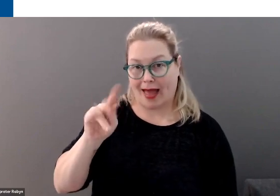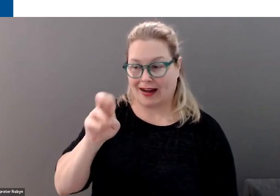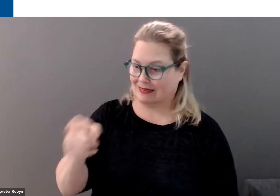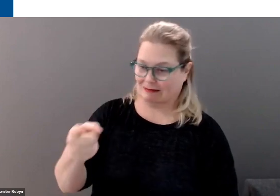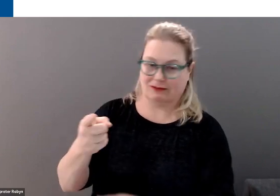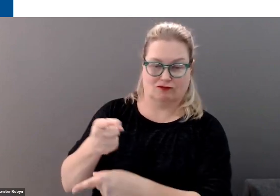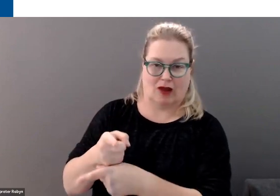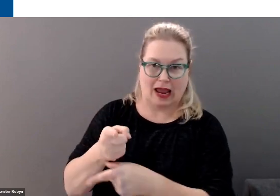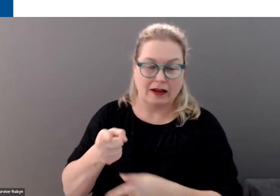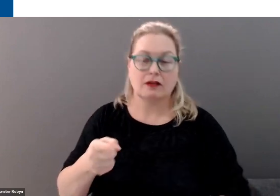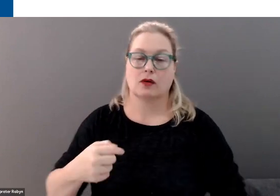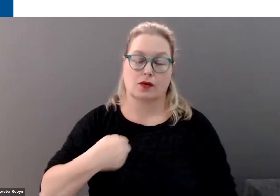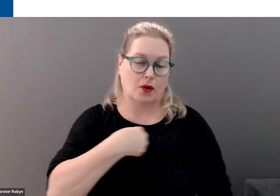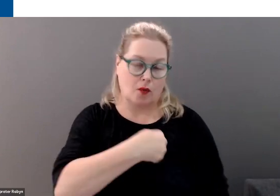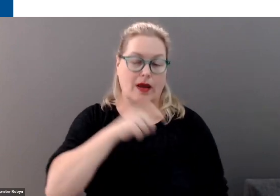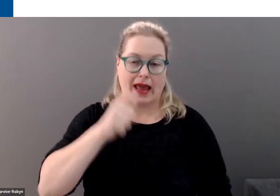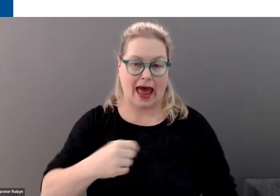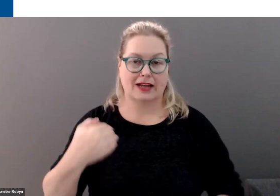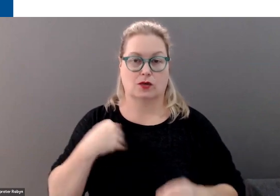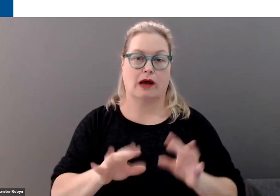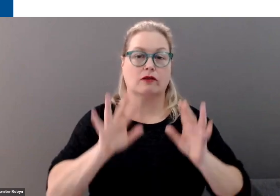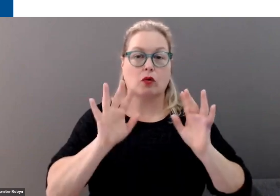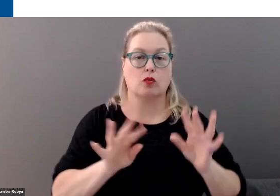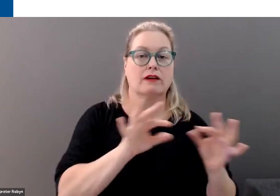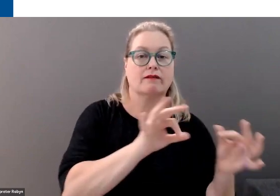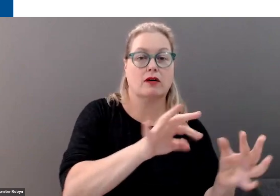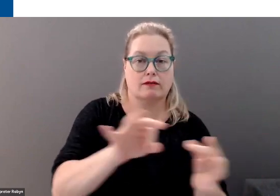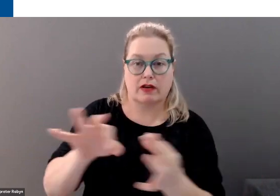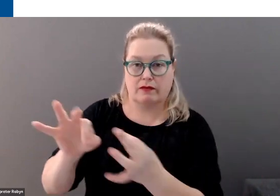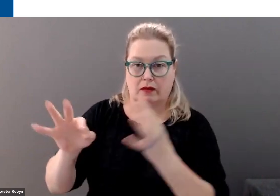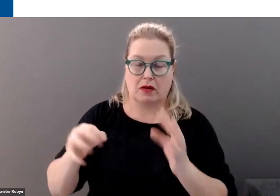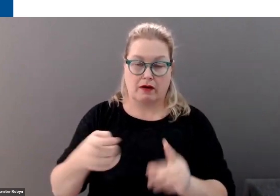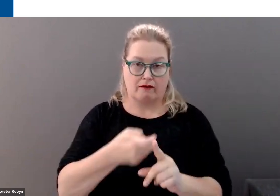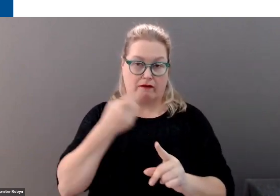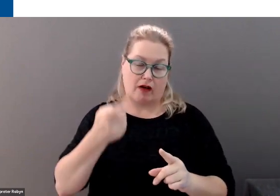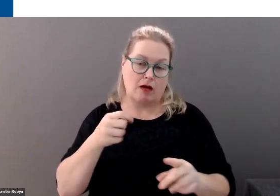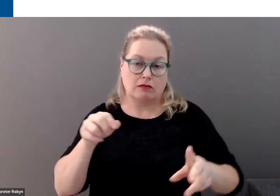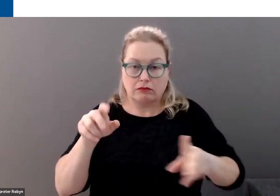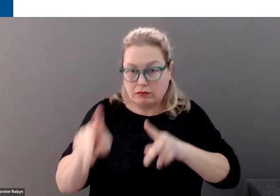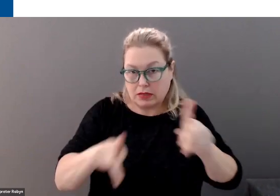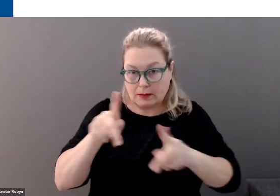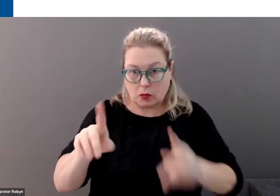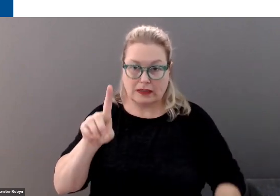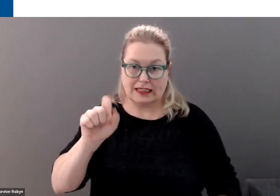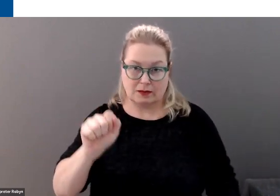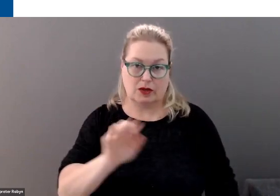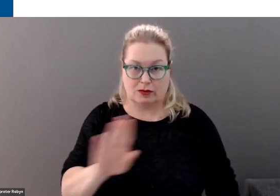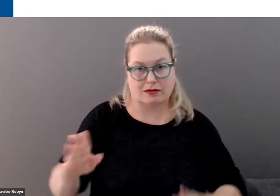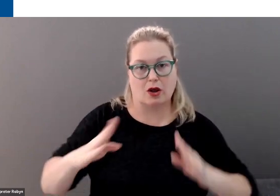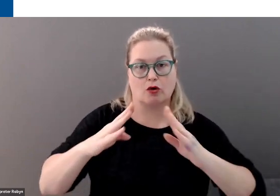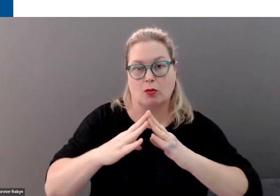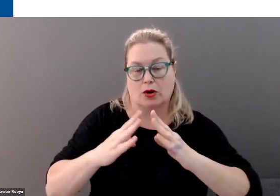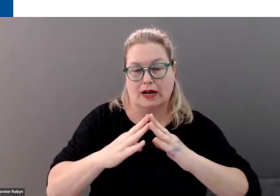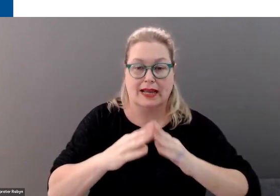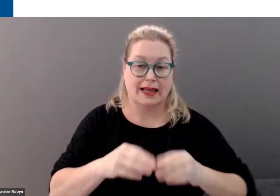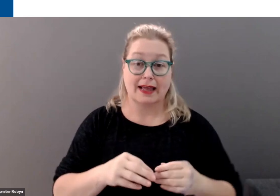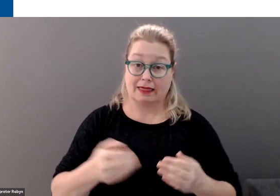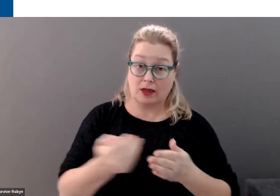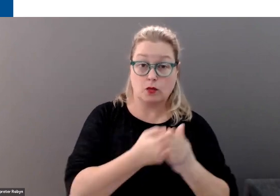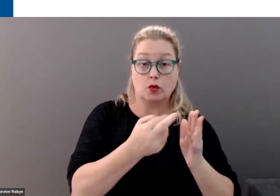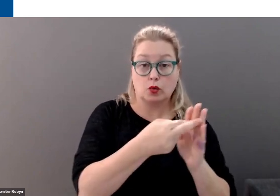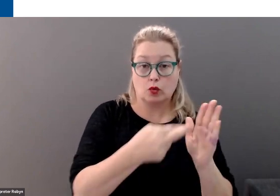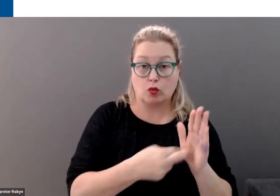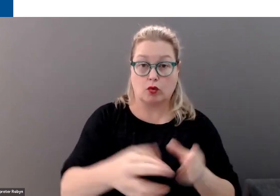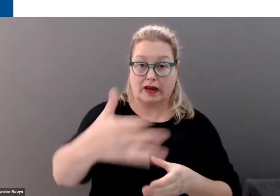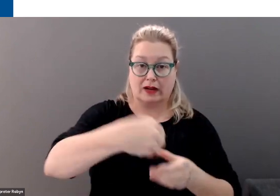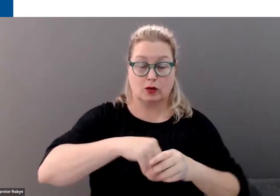incredible input and advocacy of the disability community. This covers just so many areas. And we are going to